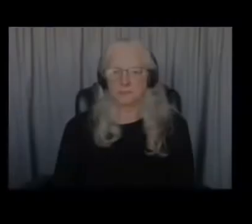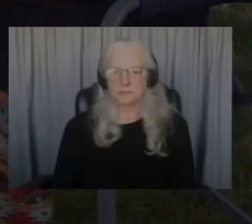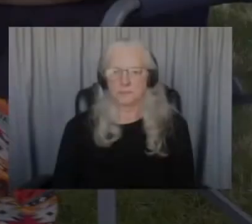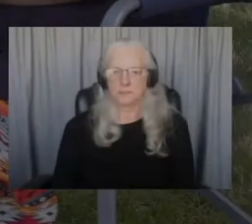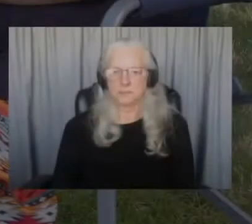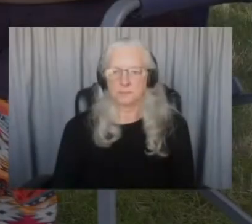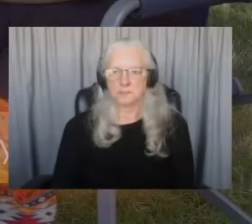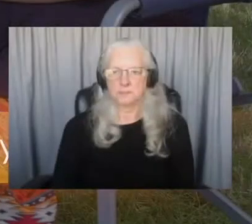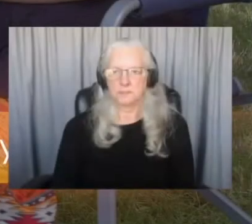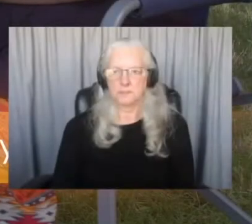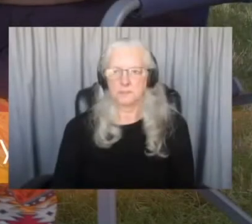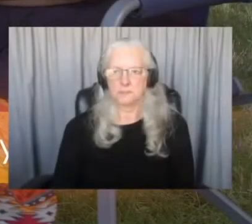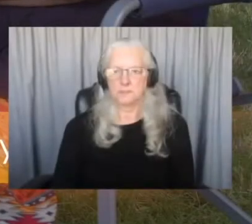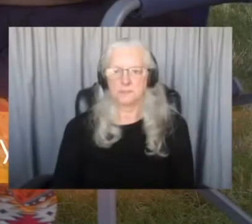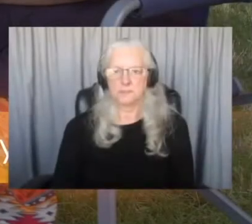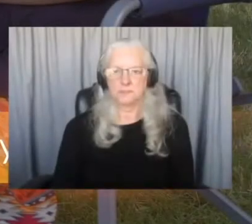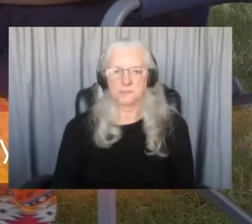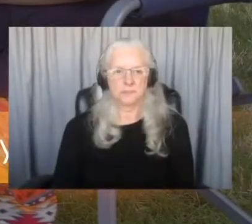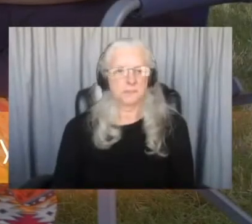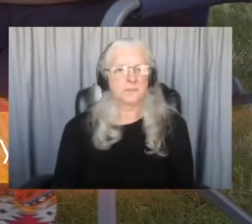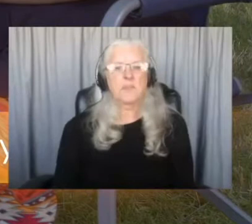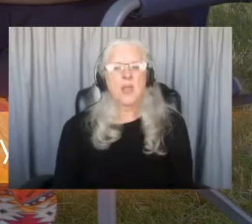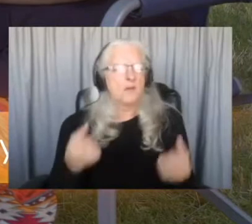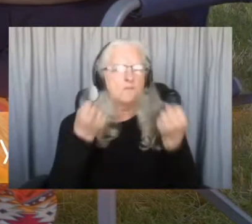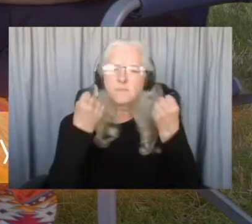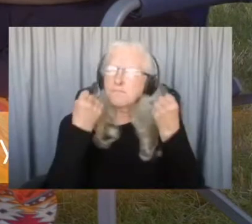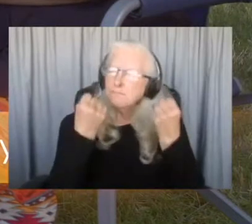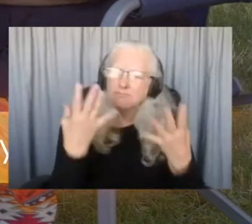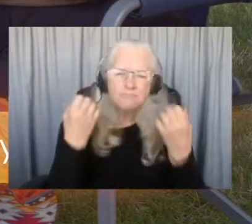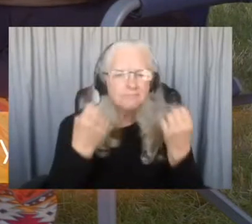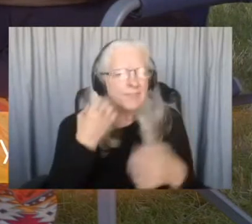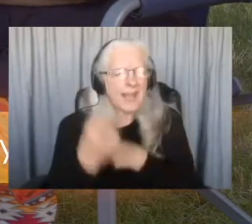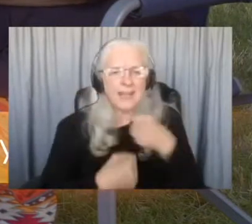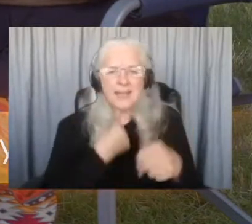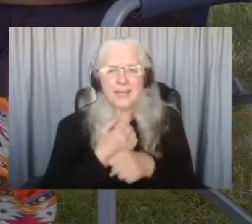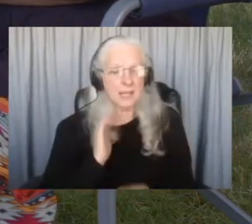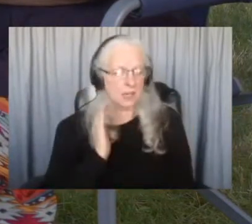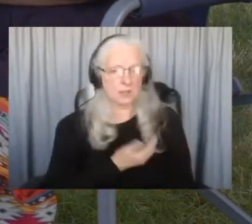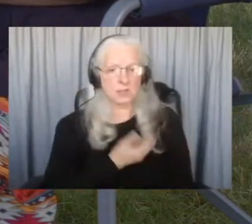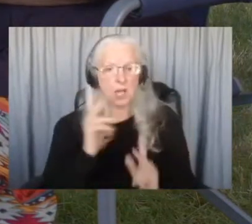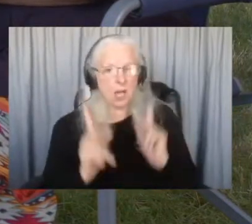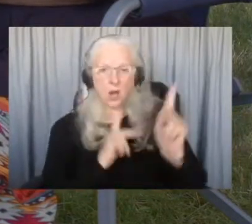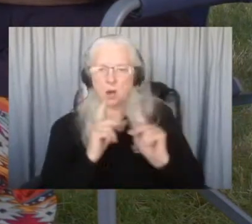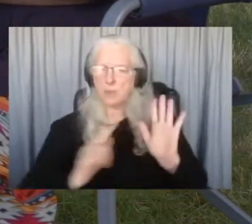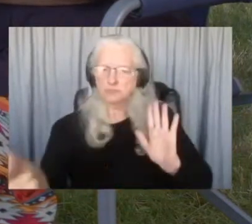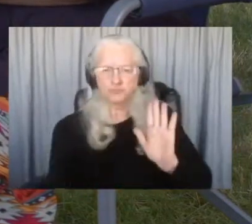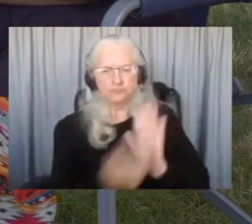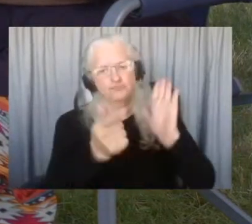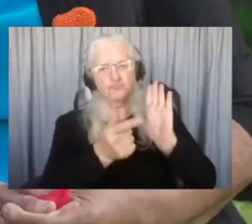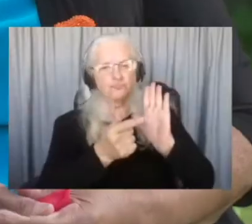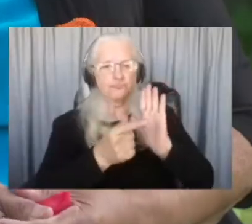medicine. For many years, our people were forbidden to speak our